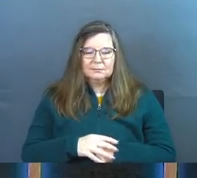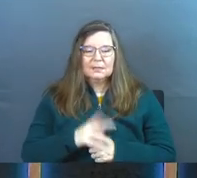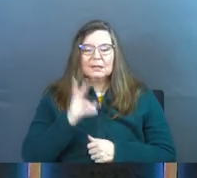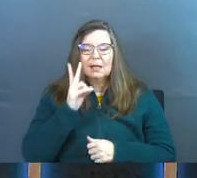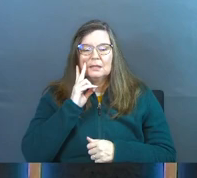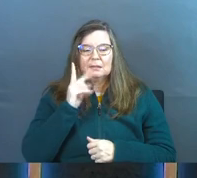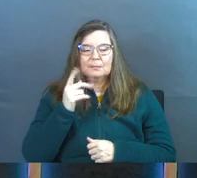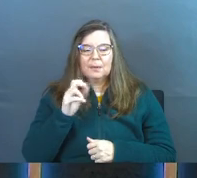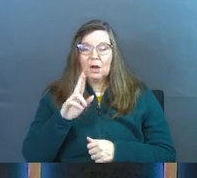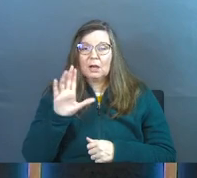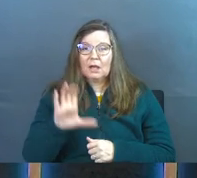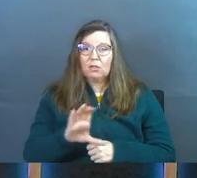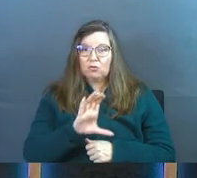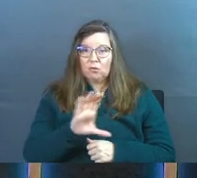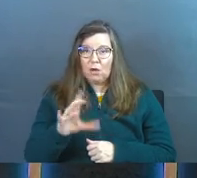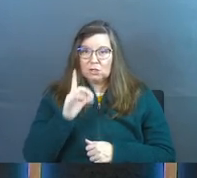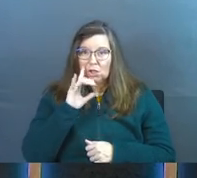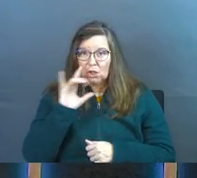Let's see the paradox at the cross.